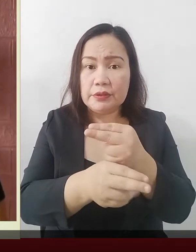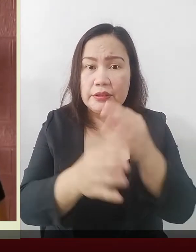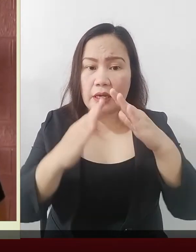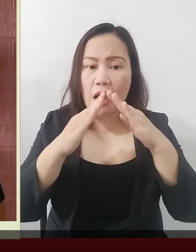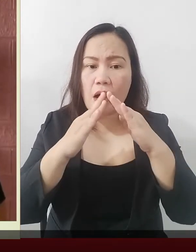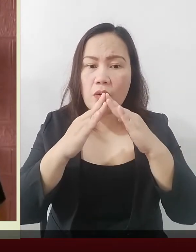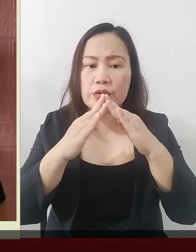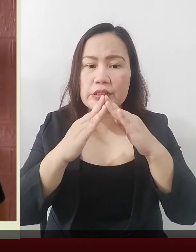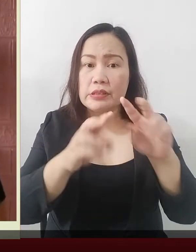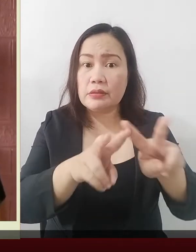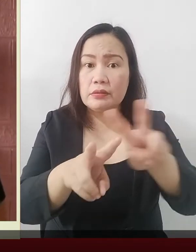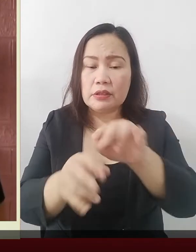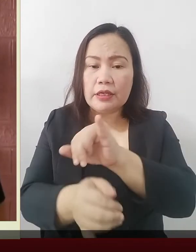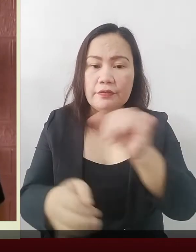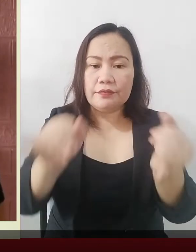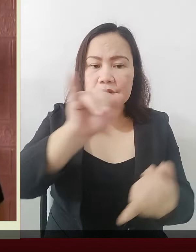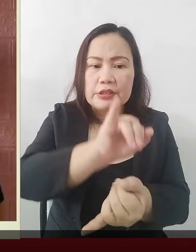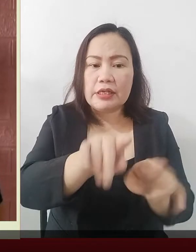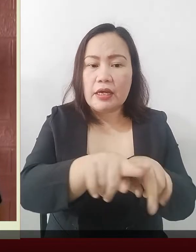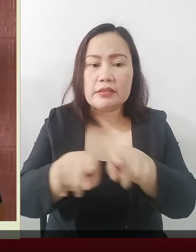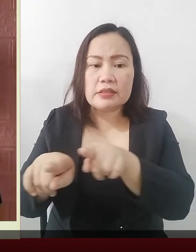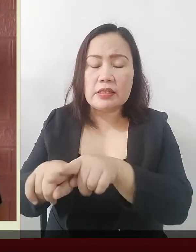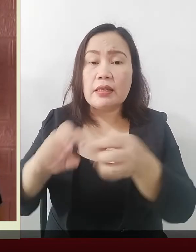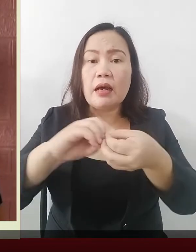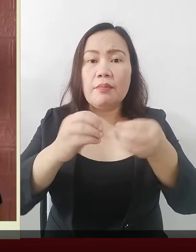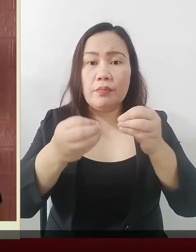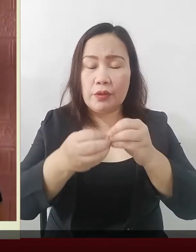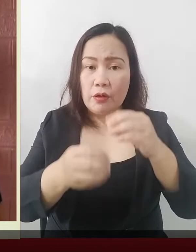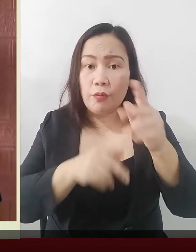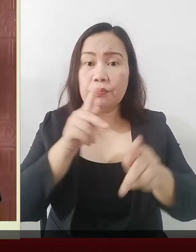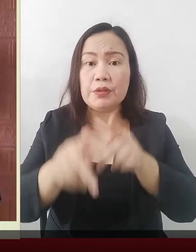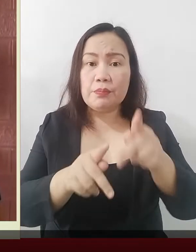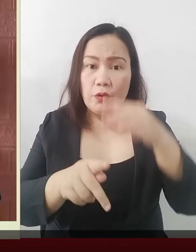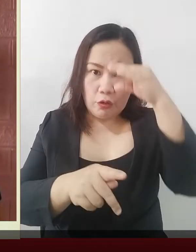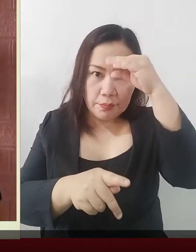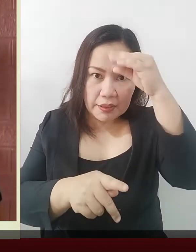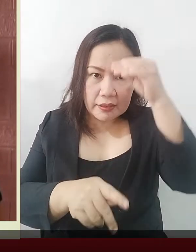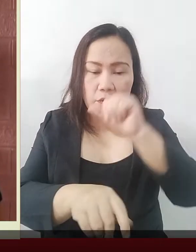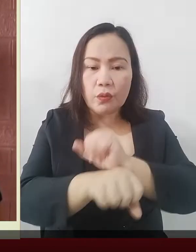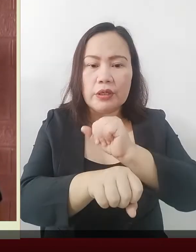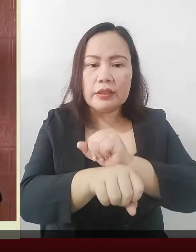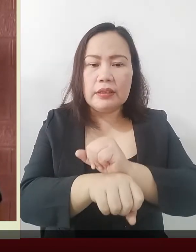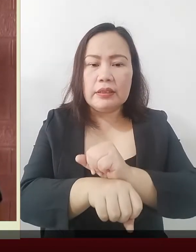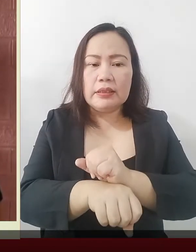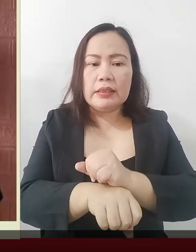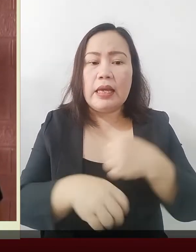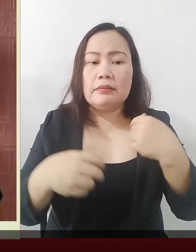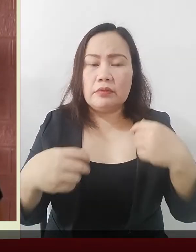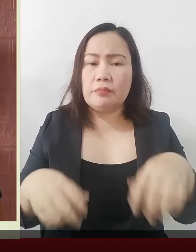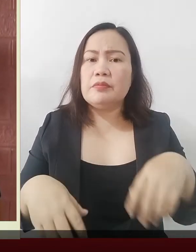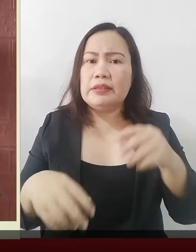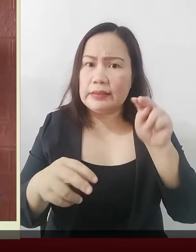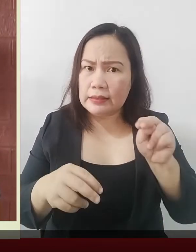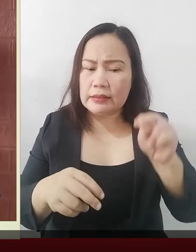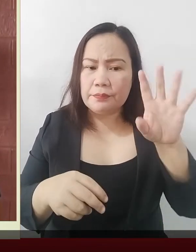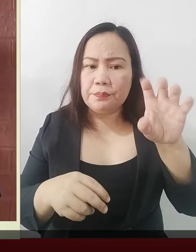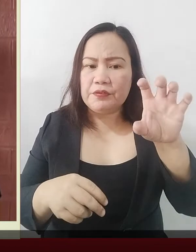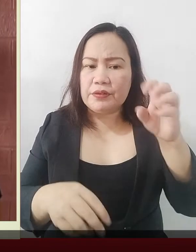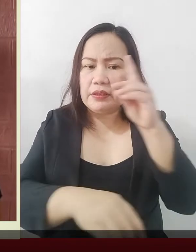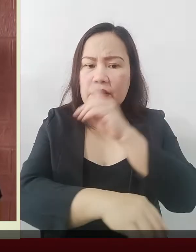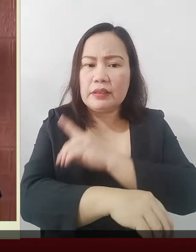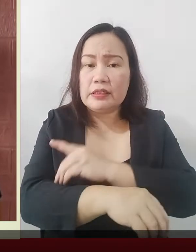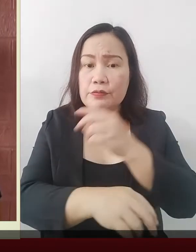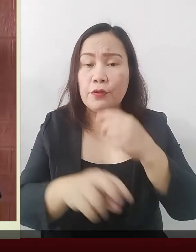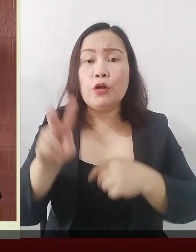needed in repairing a house varies inversely as the number of men working. It takes 15 days for